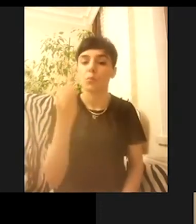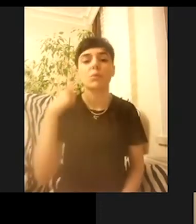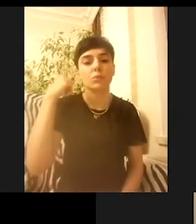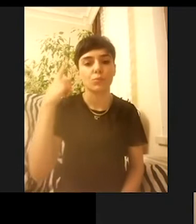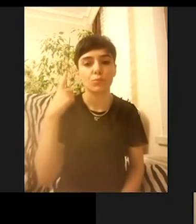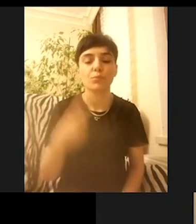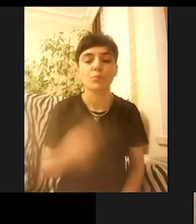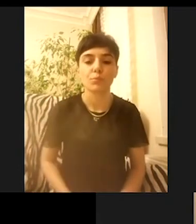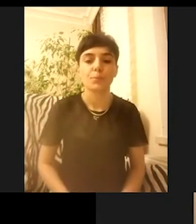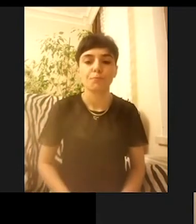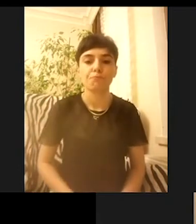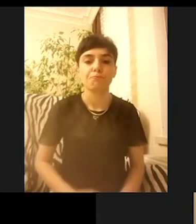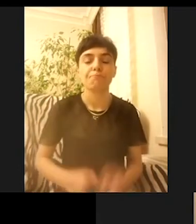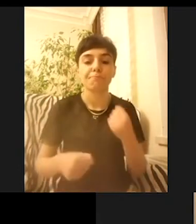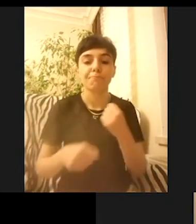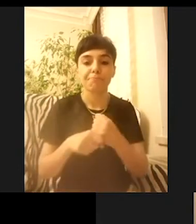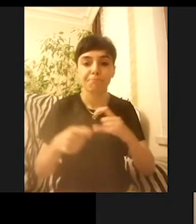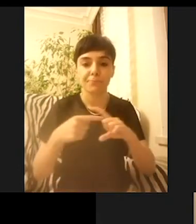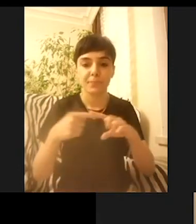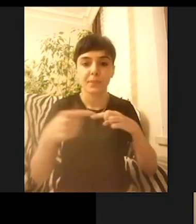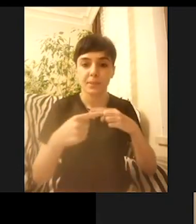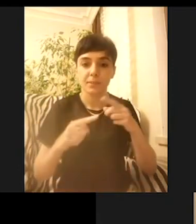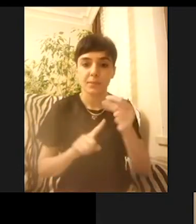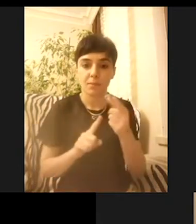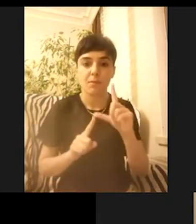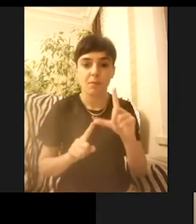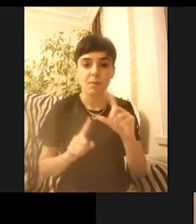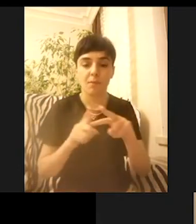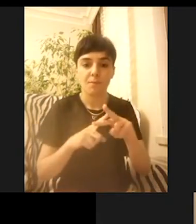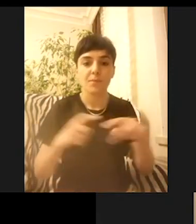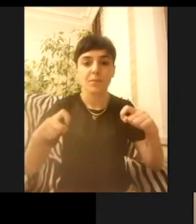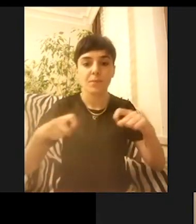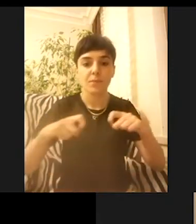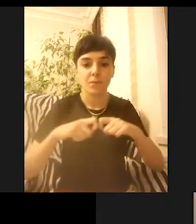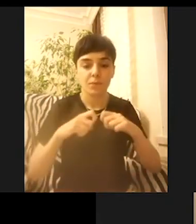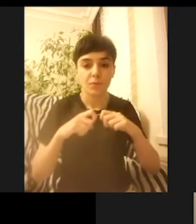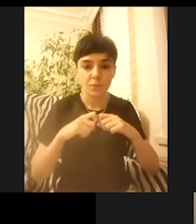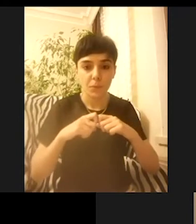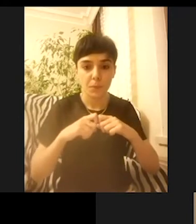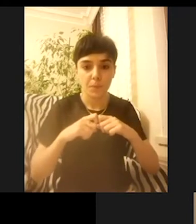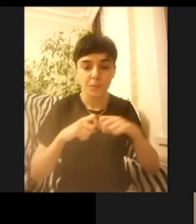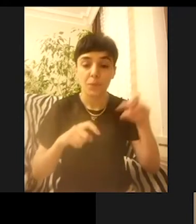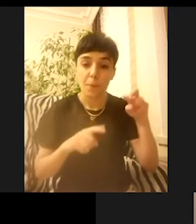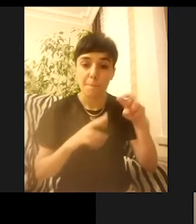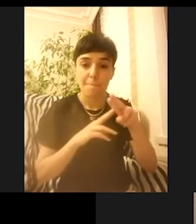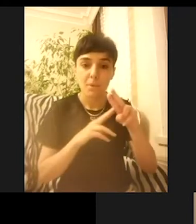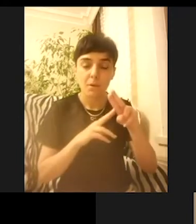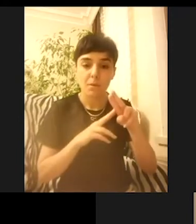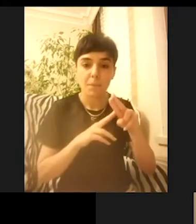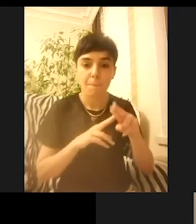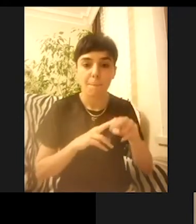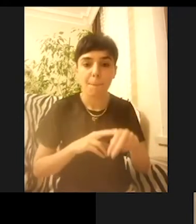the PKK since 1984. But in LGBT movement in